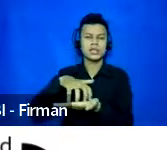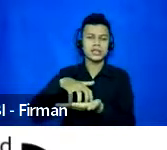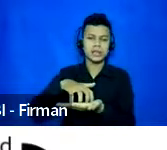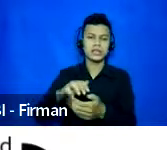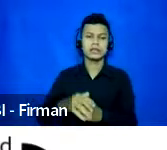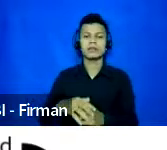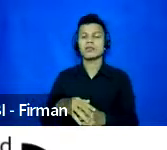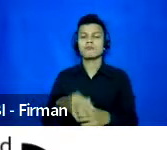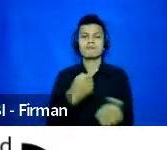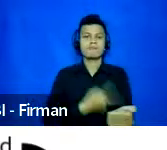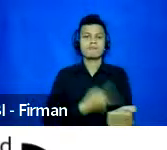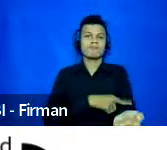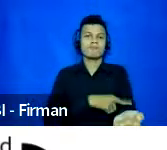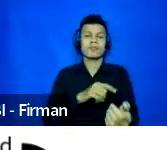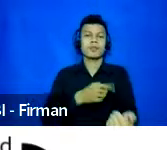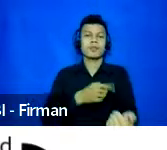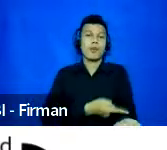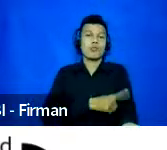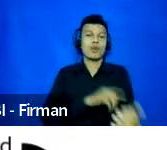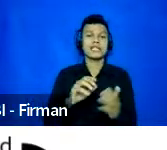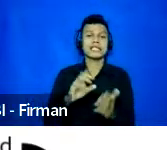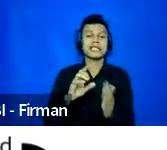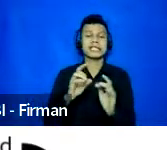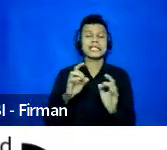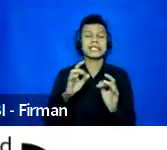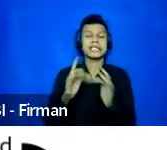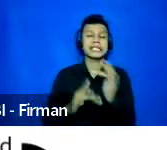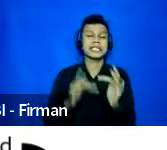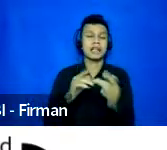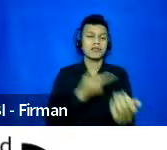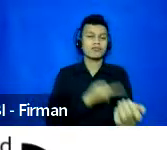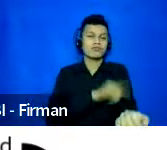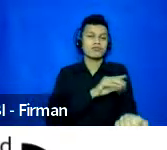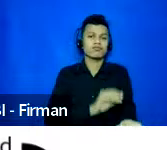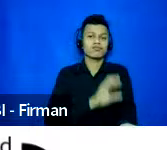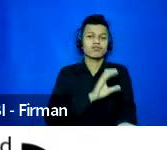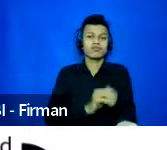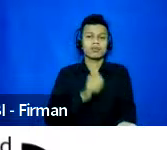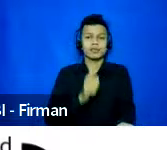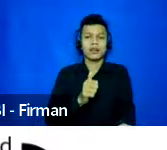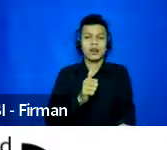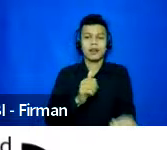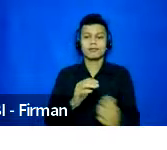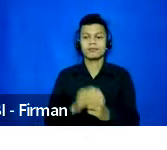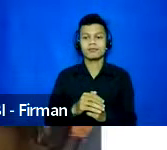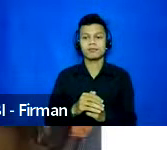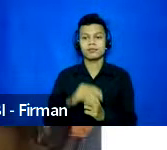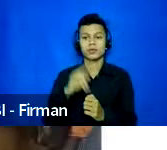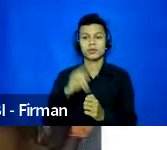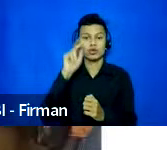and heighten their awareness on child safeguarding, among other things.